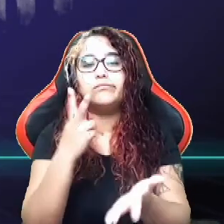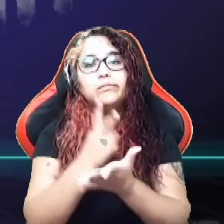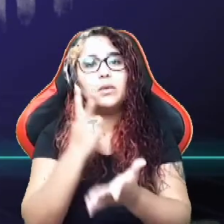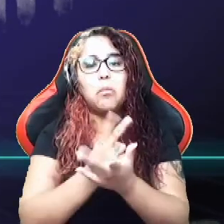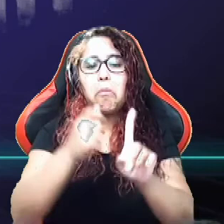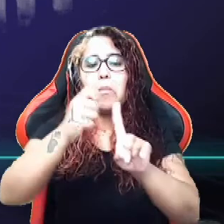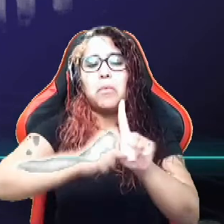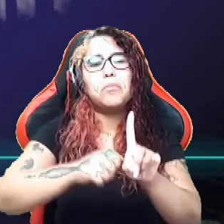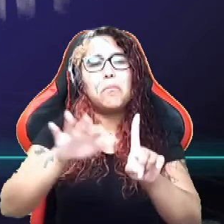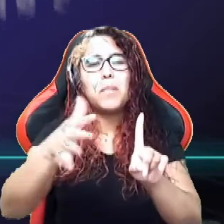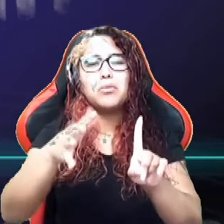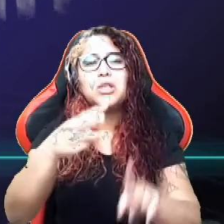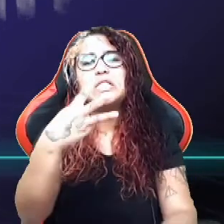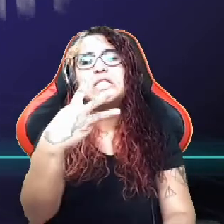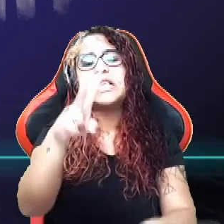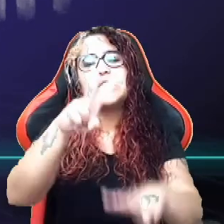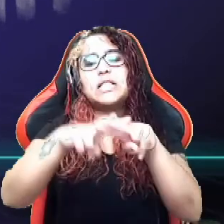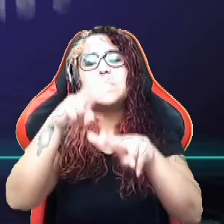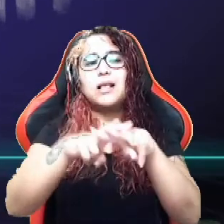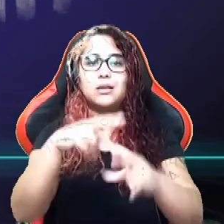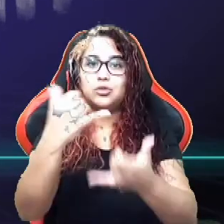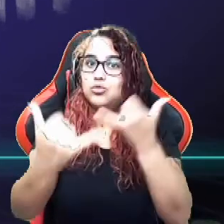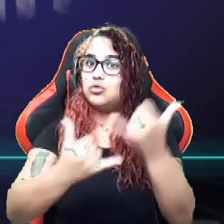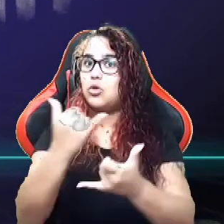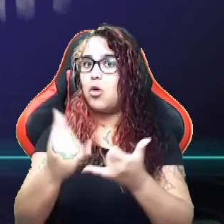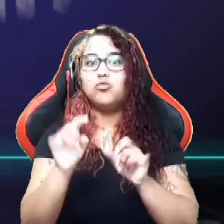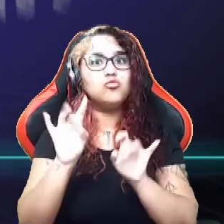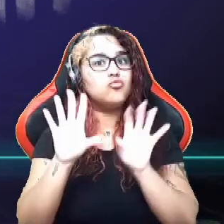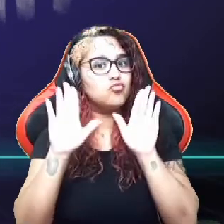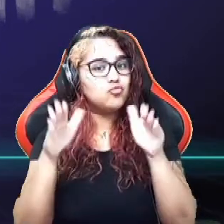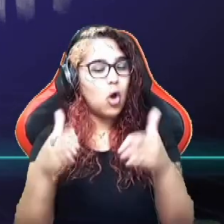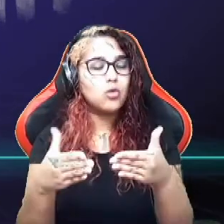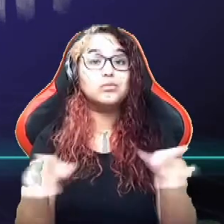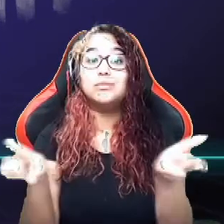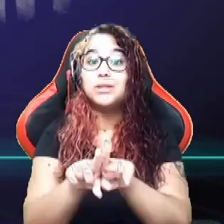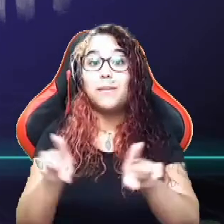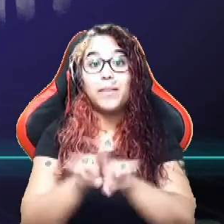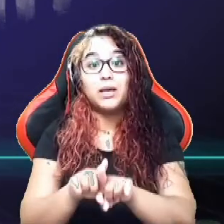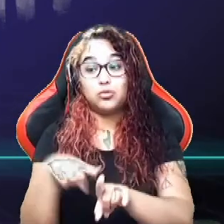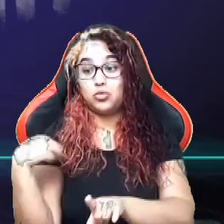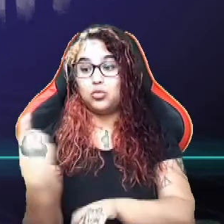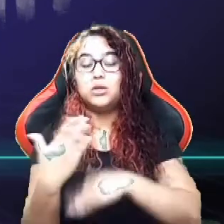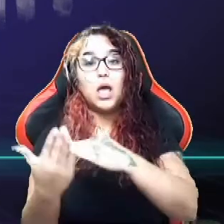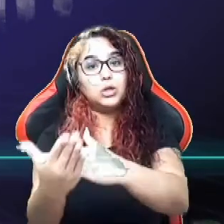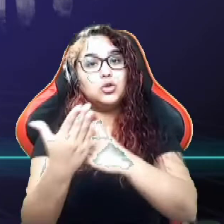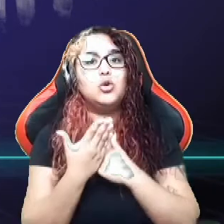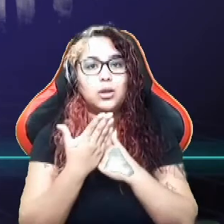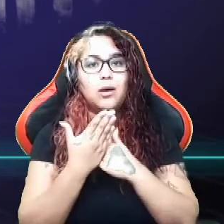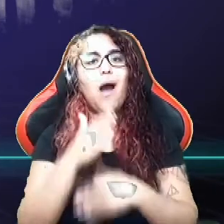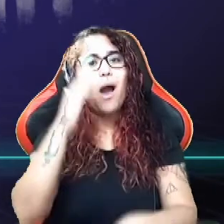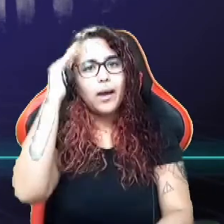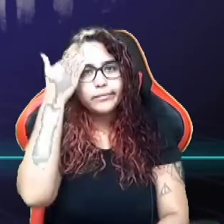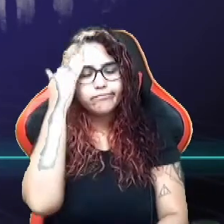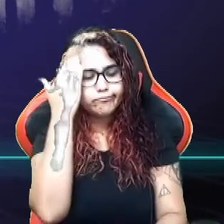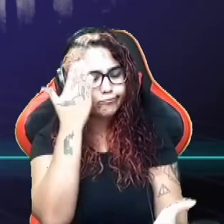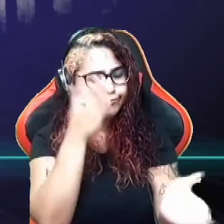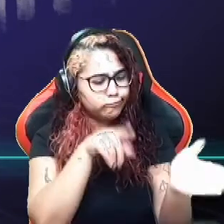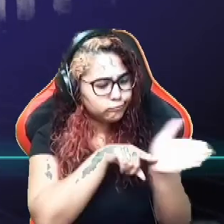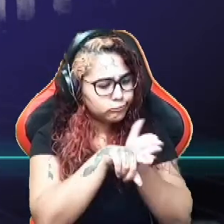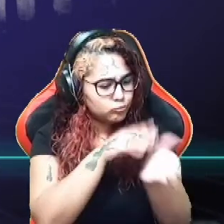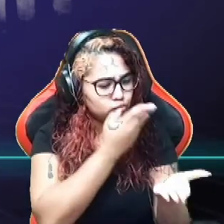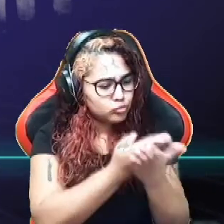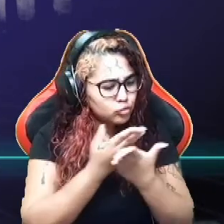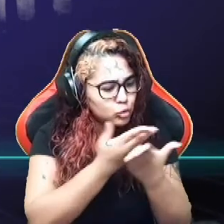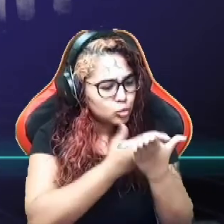are always selecting different hashtags each month. And this also helps us to understand how our community